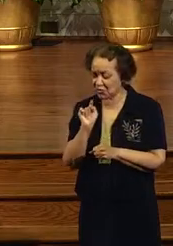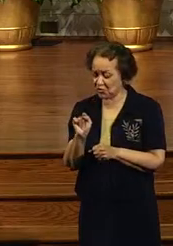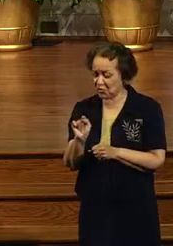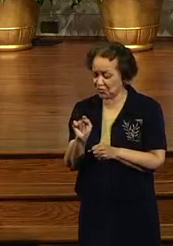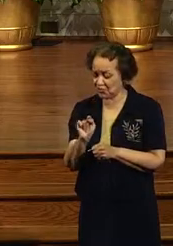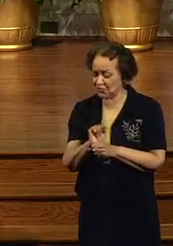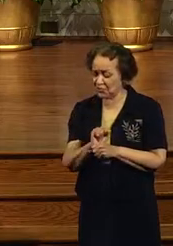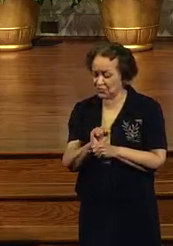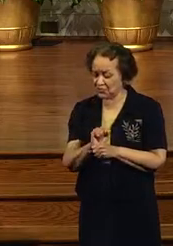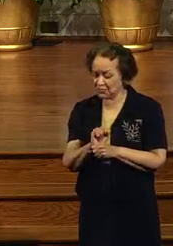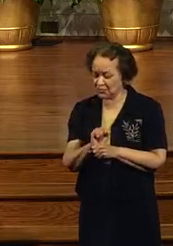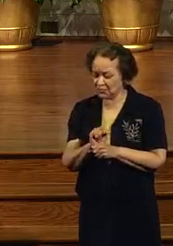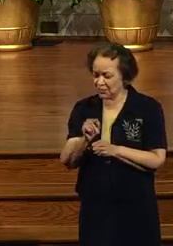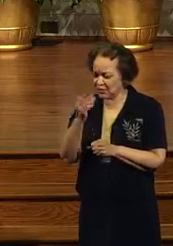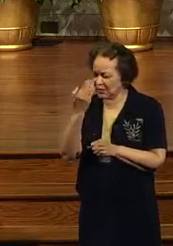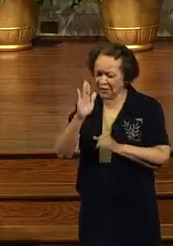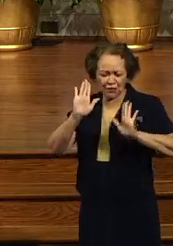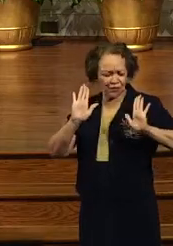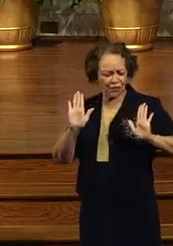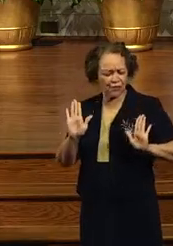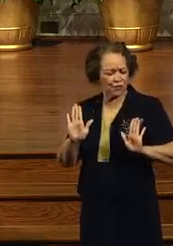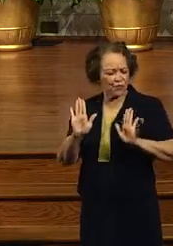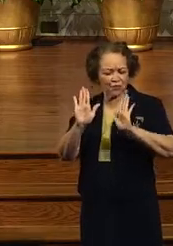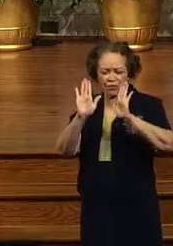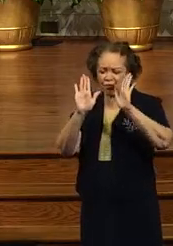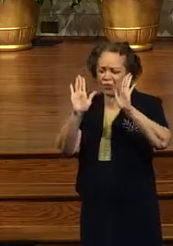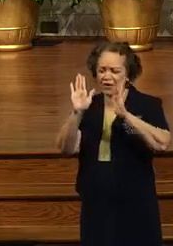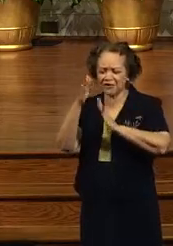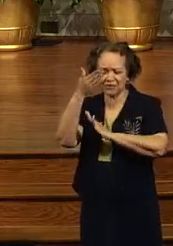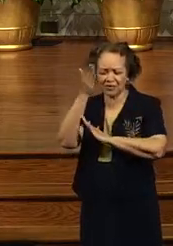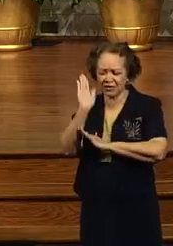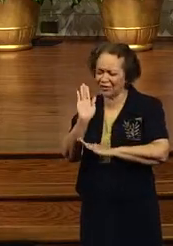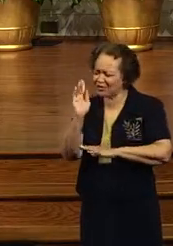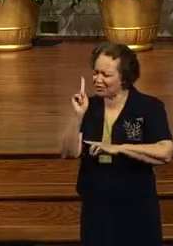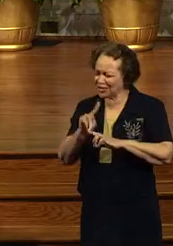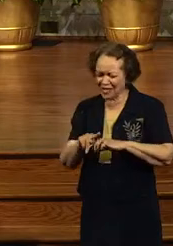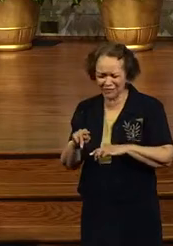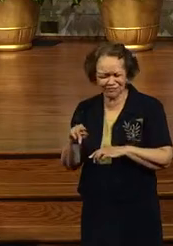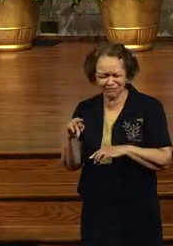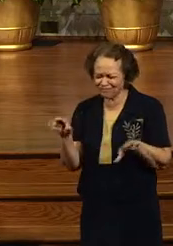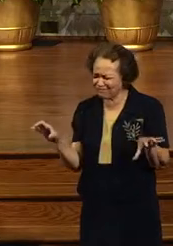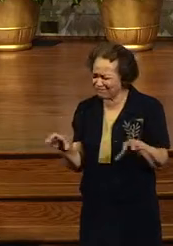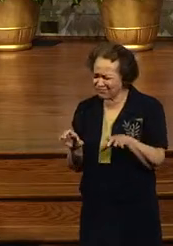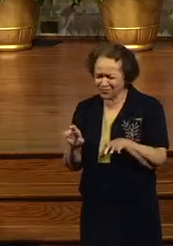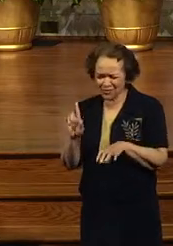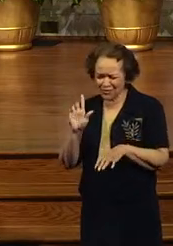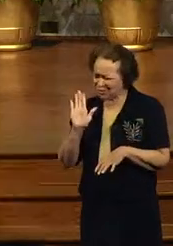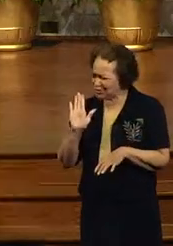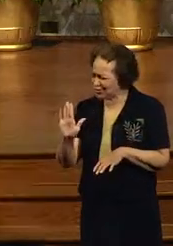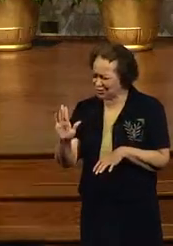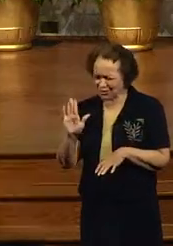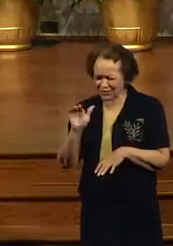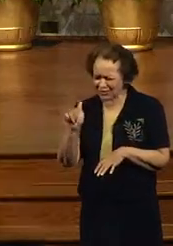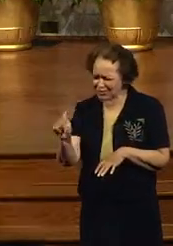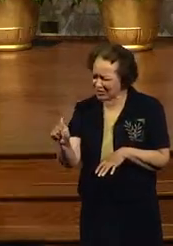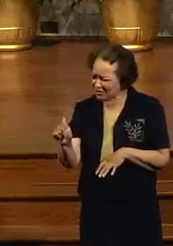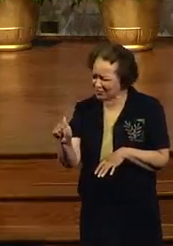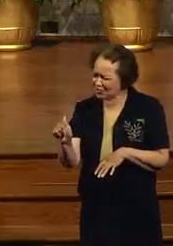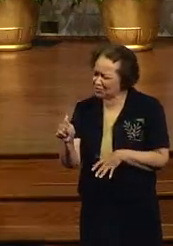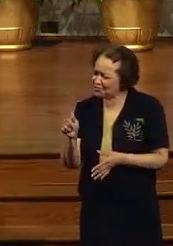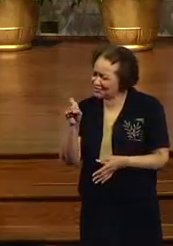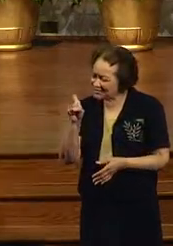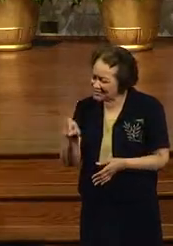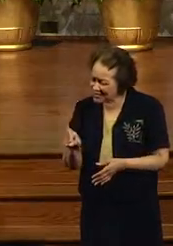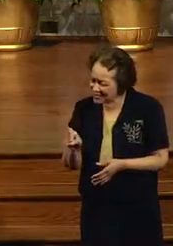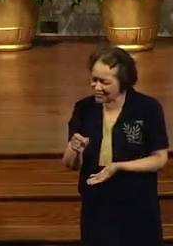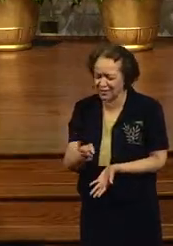God is an awesome God. You cannot do it by yourself. You need God to deal with your